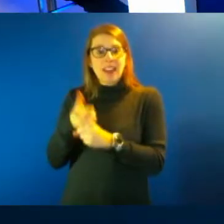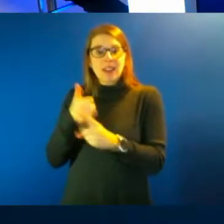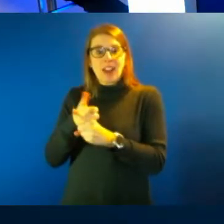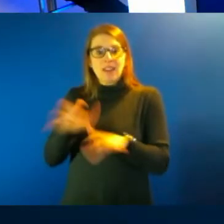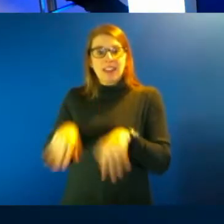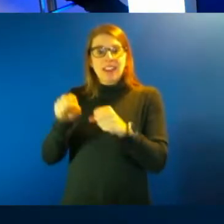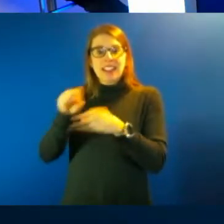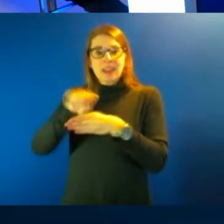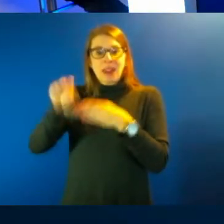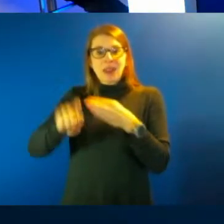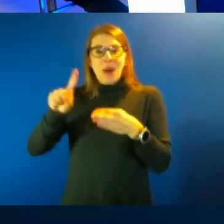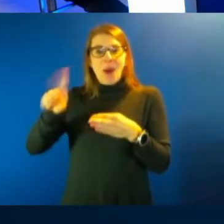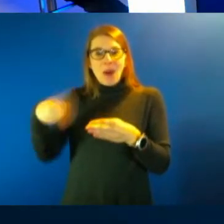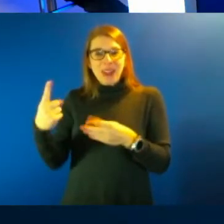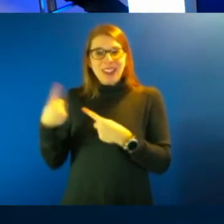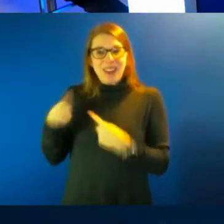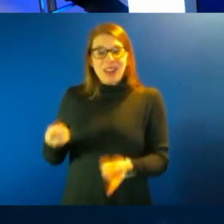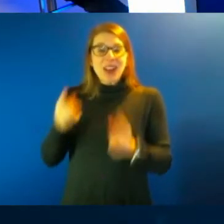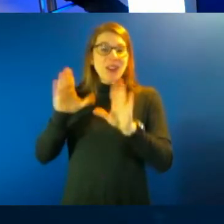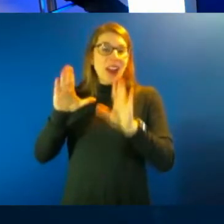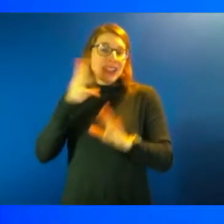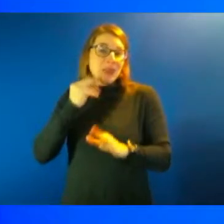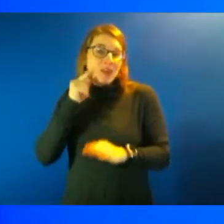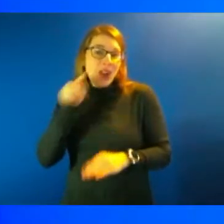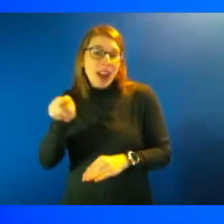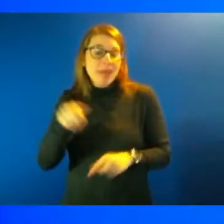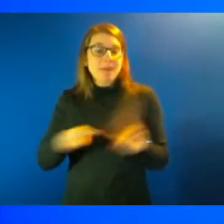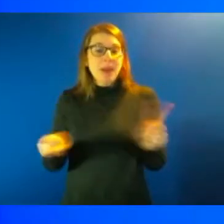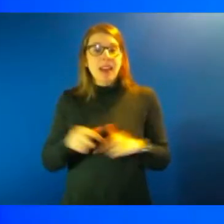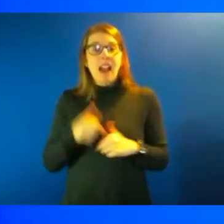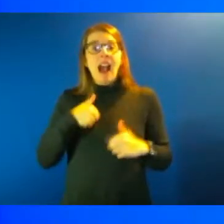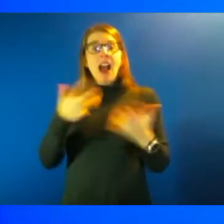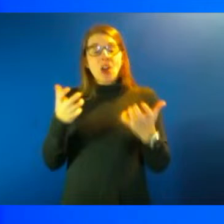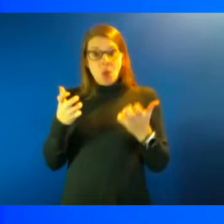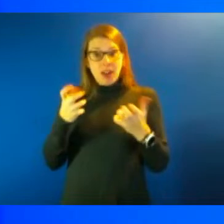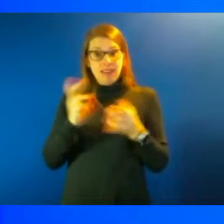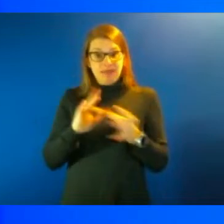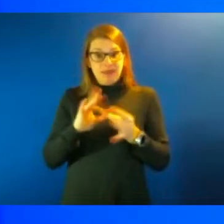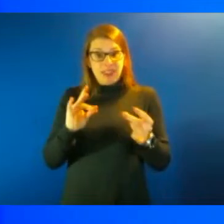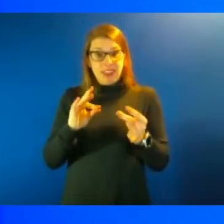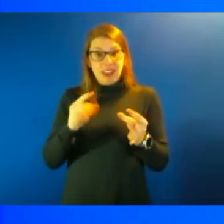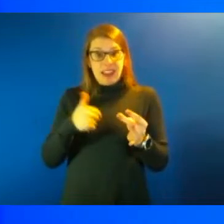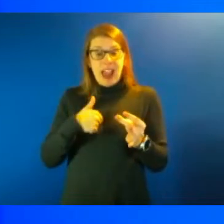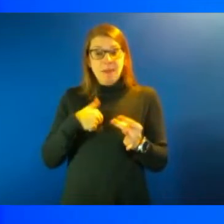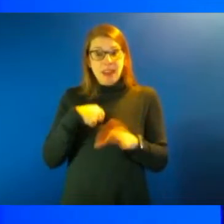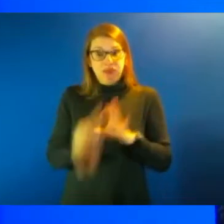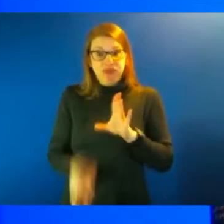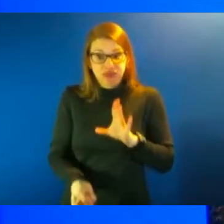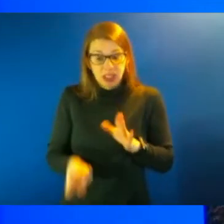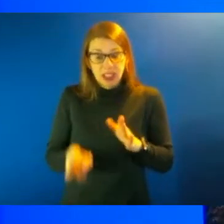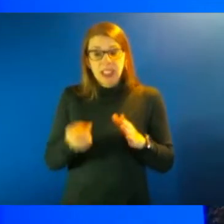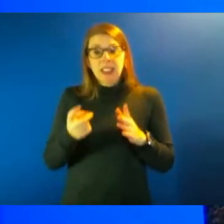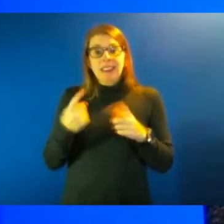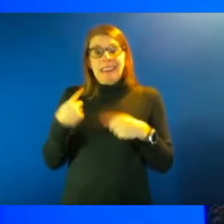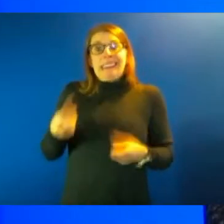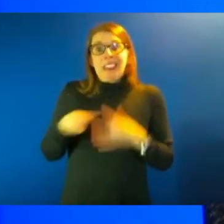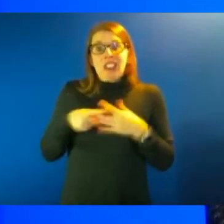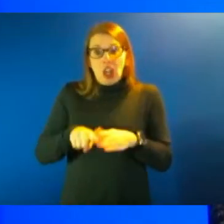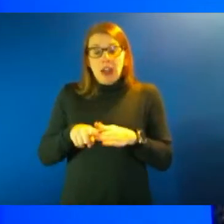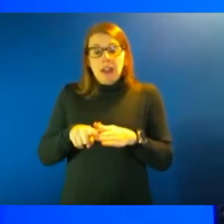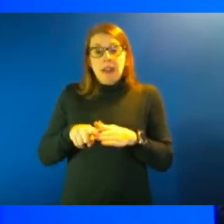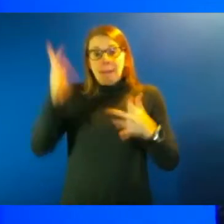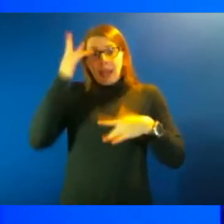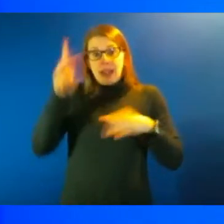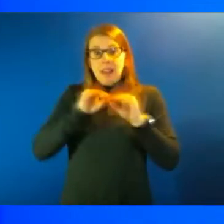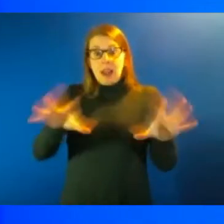so far, and it's been a great experience for him. But what I want to say is that I've been in this since the start of the pandemic, and tracking these numbers for this many months,